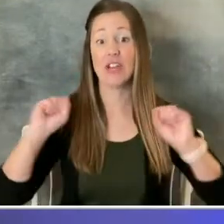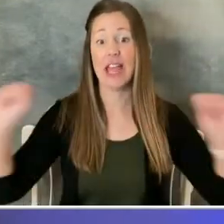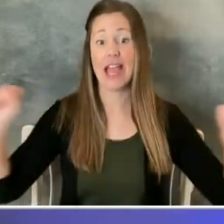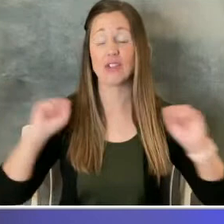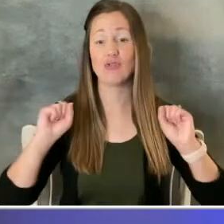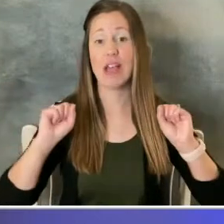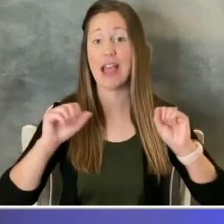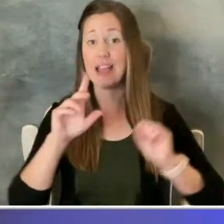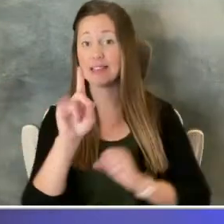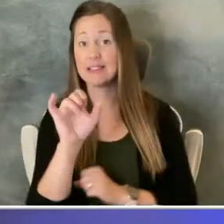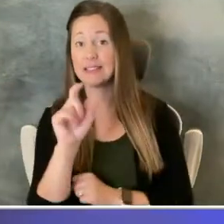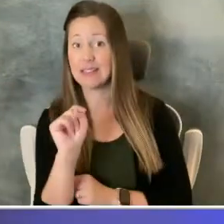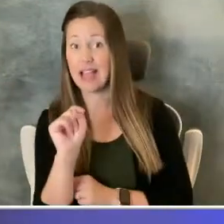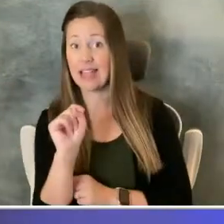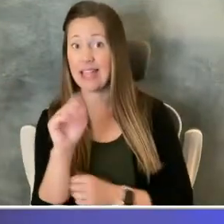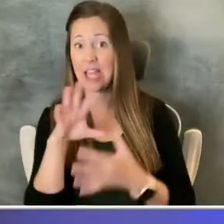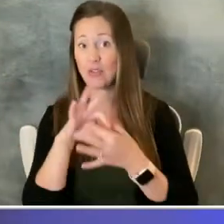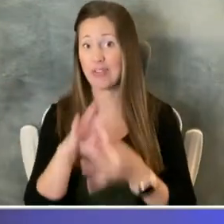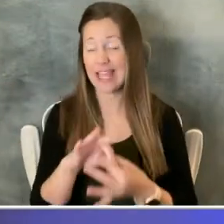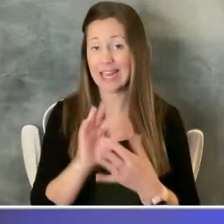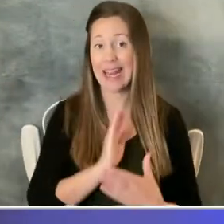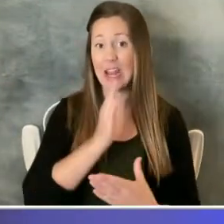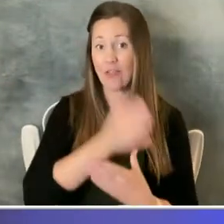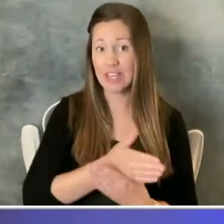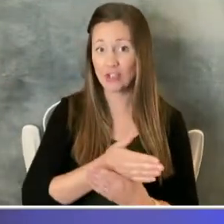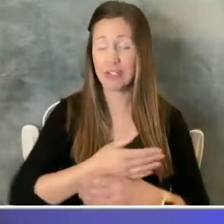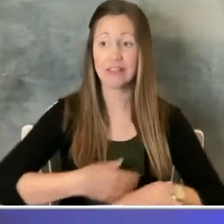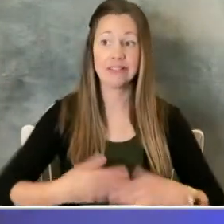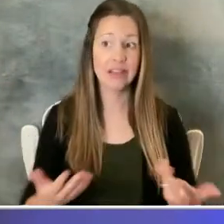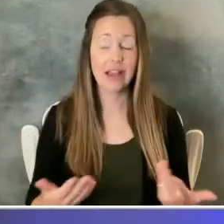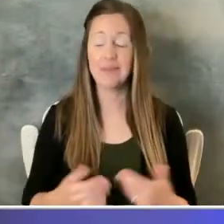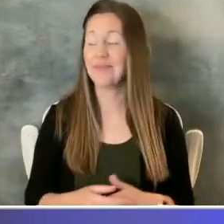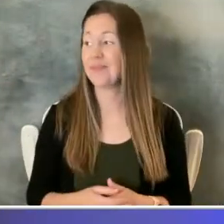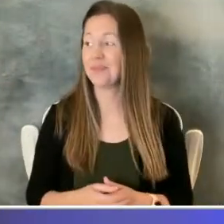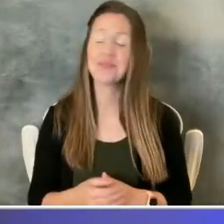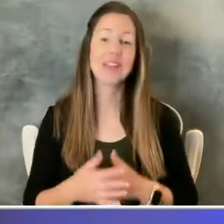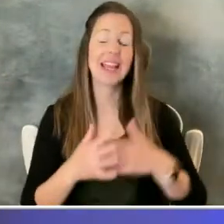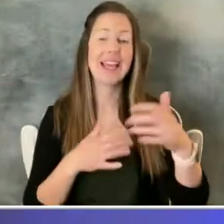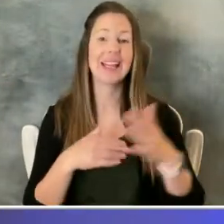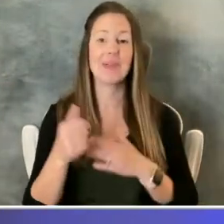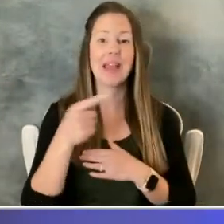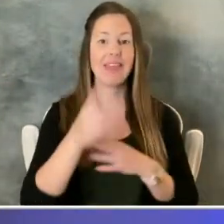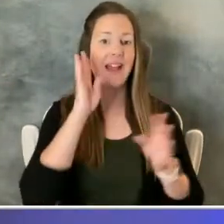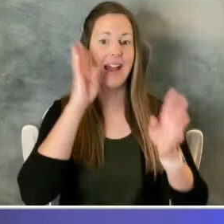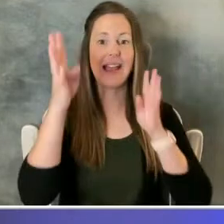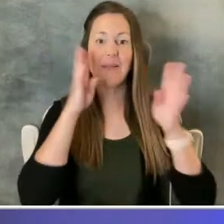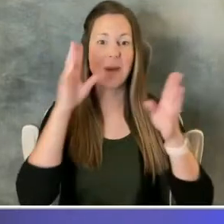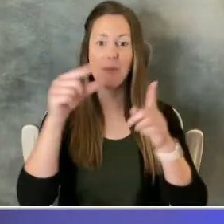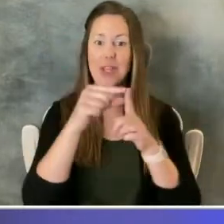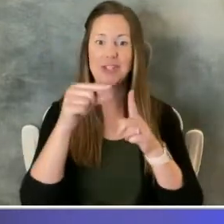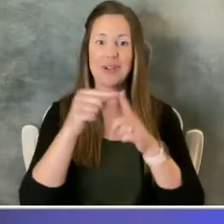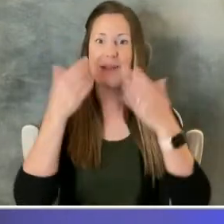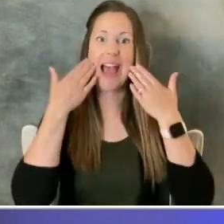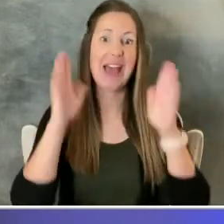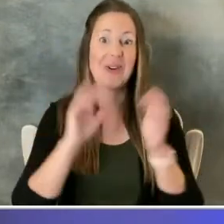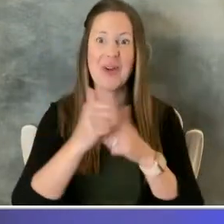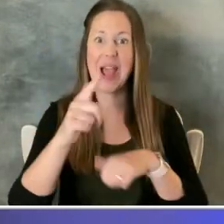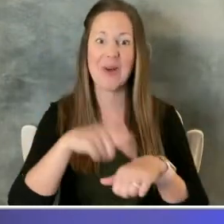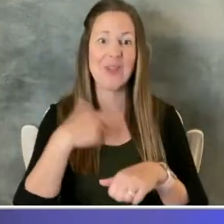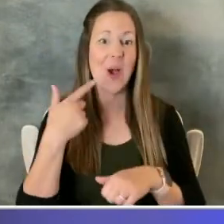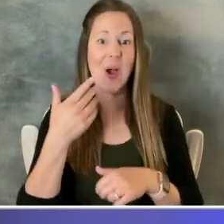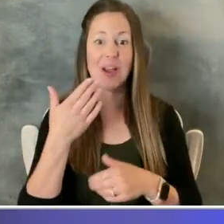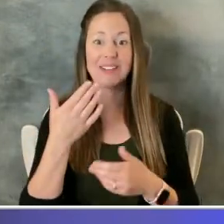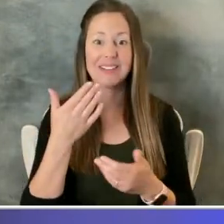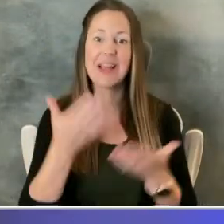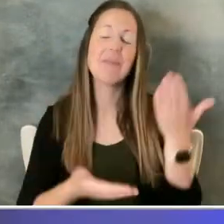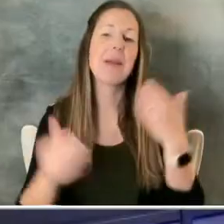Related Interventions, and they came up with the term. I don't know how long it took them to come up with that. It might have been at a bar, who knows. But,